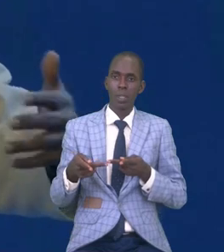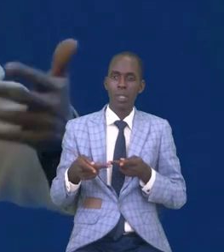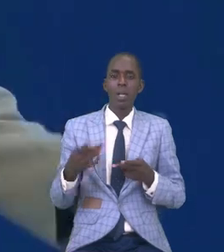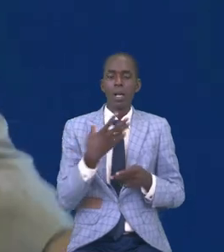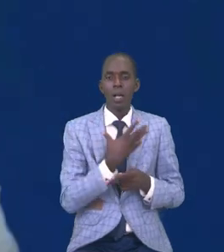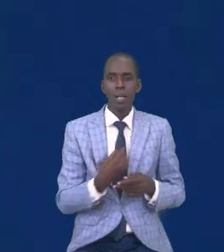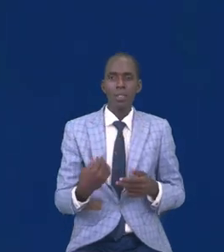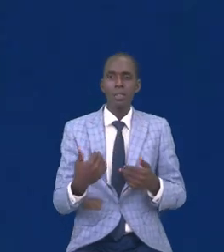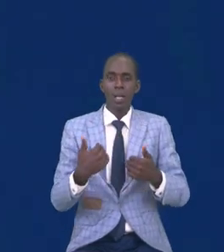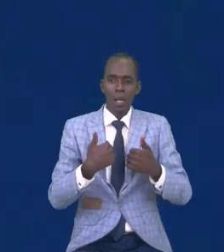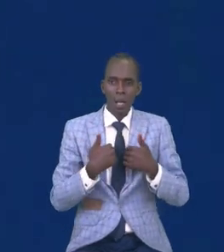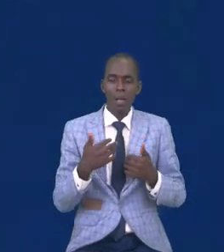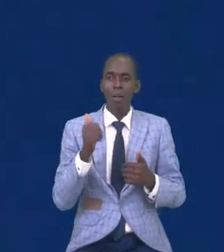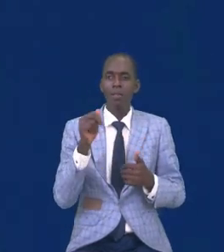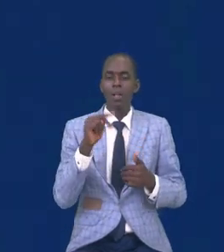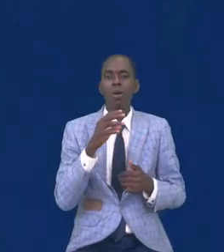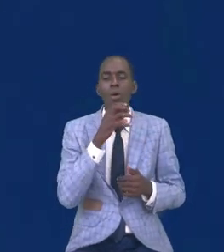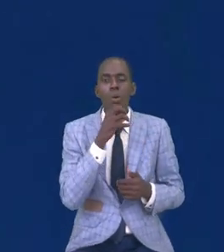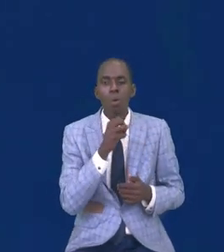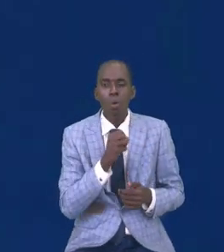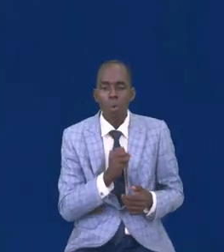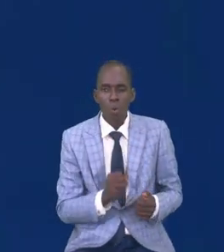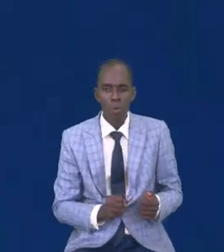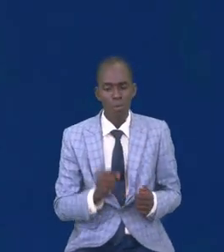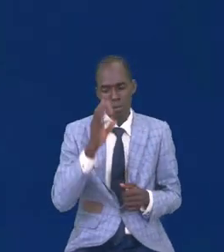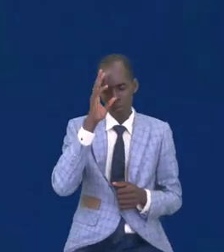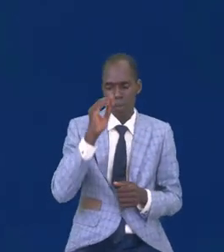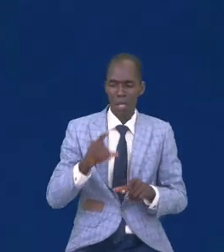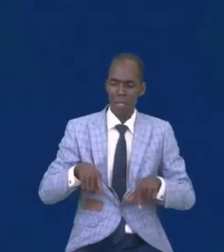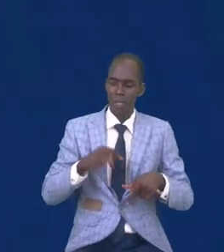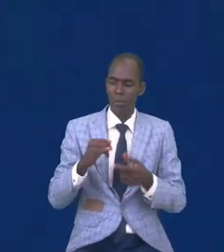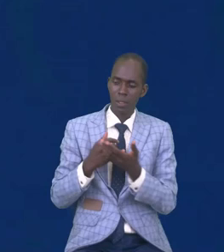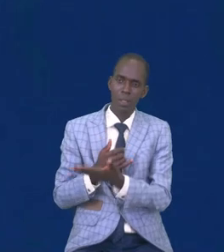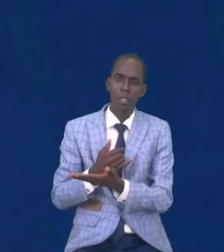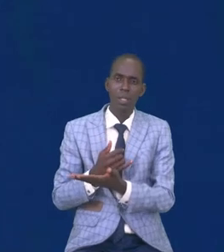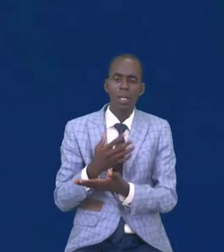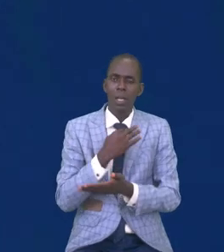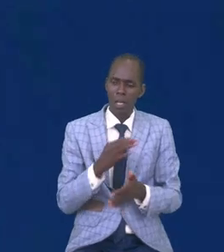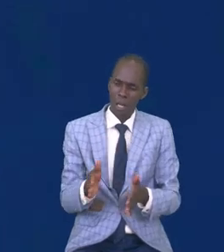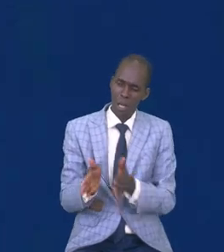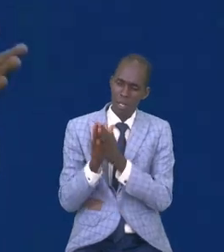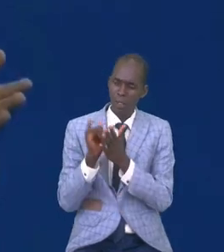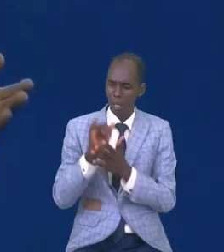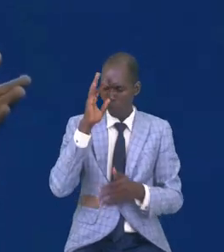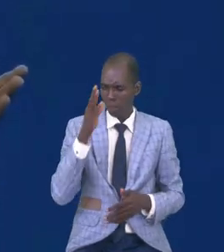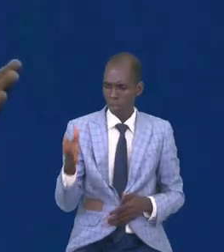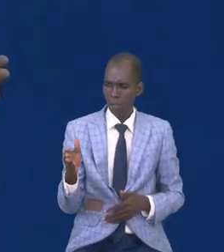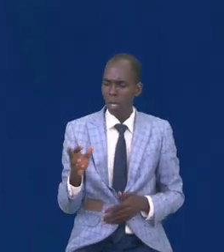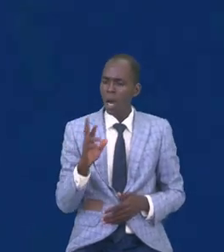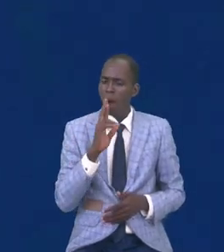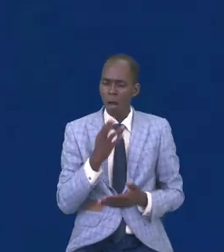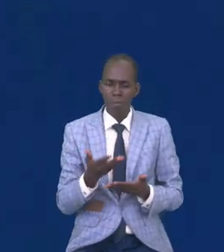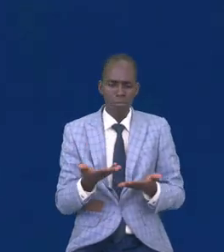old, aged man there. He said, are there sick people